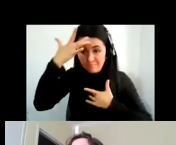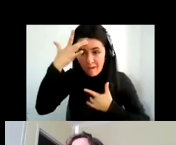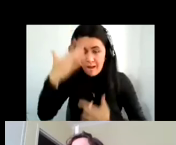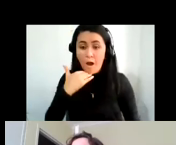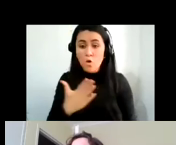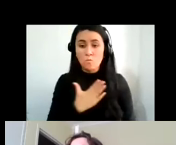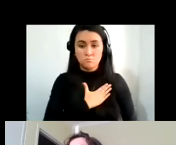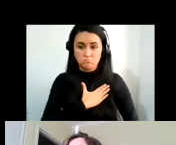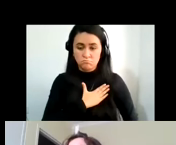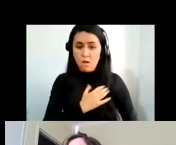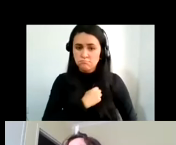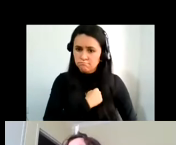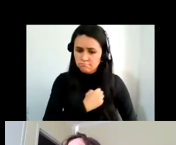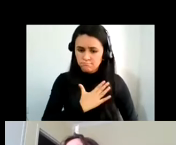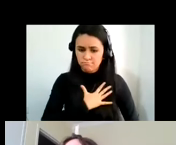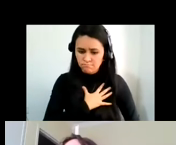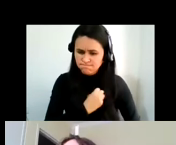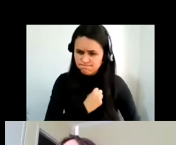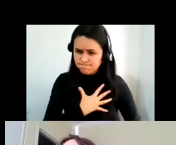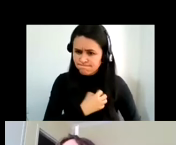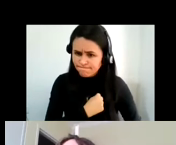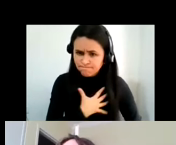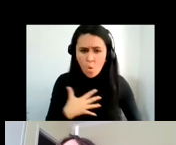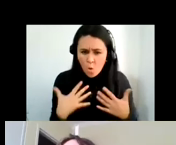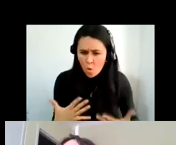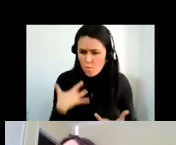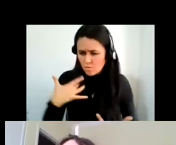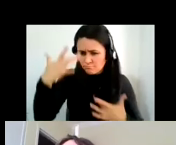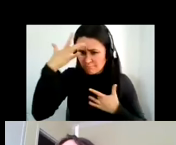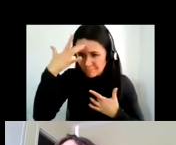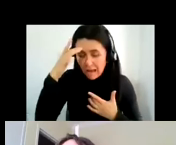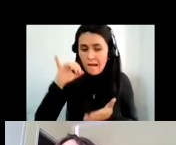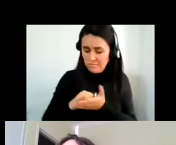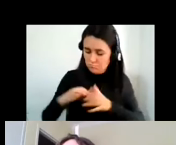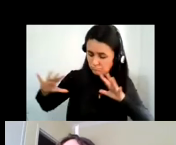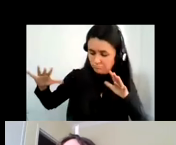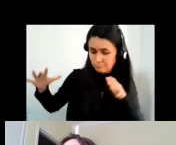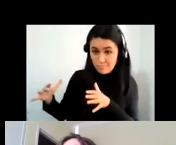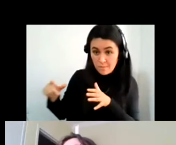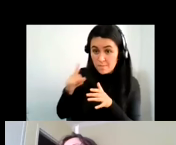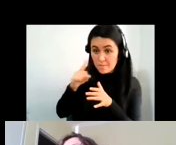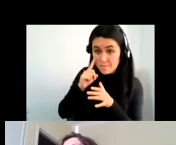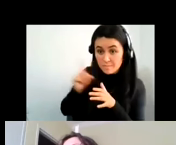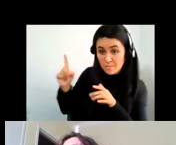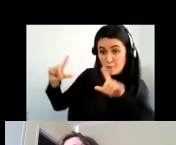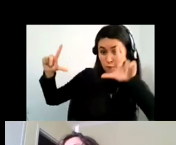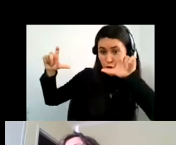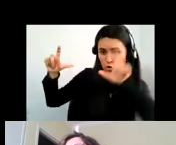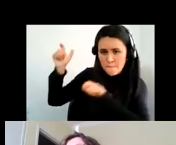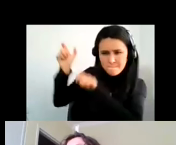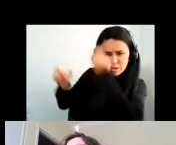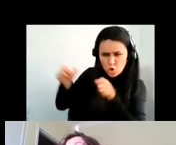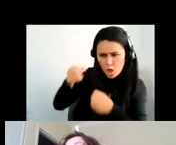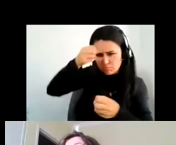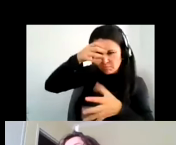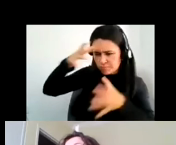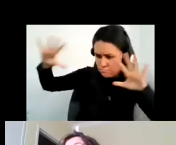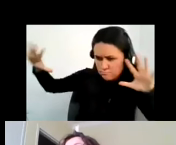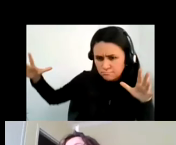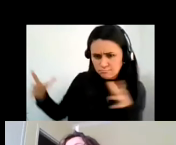together and really look at, okay, drawing on aspects of the Tanahashi framework, what are the